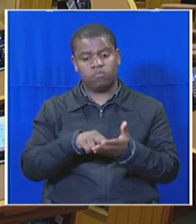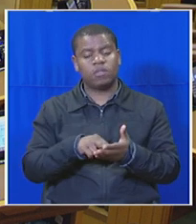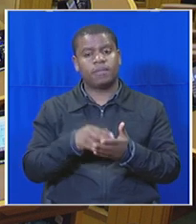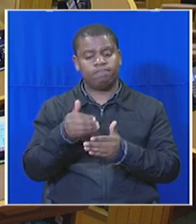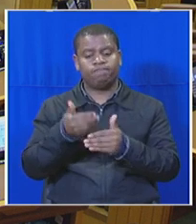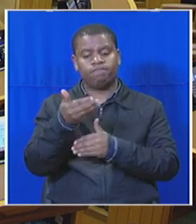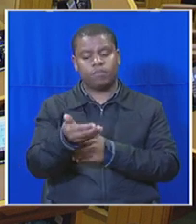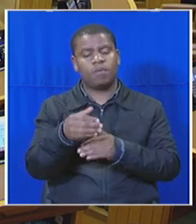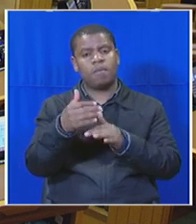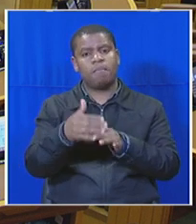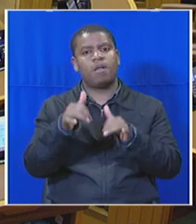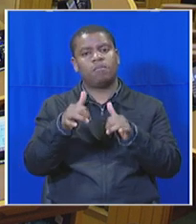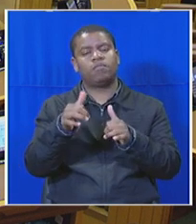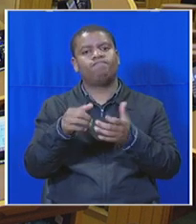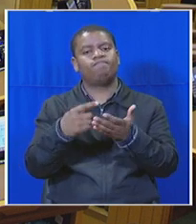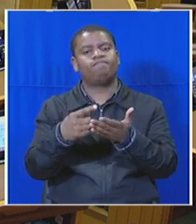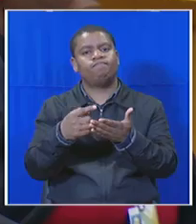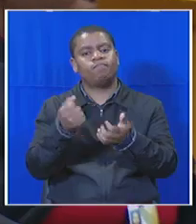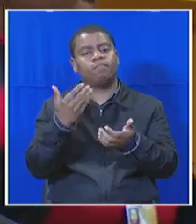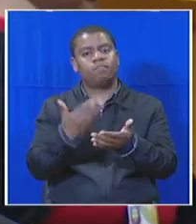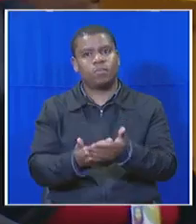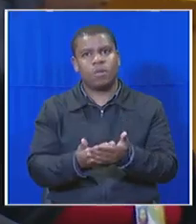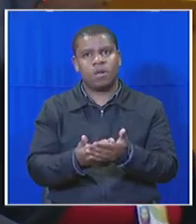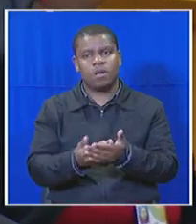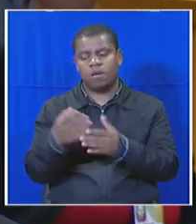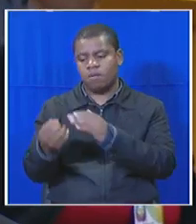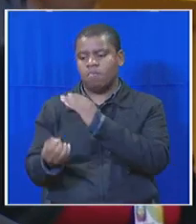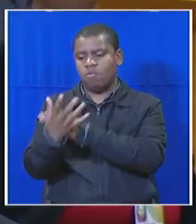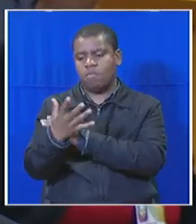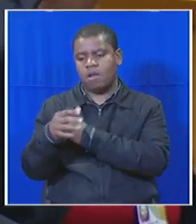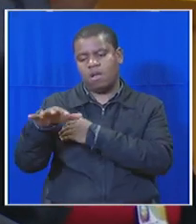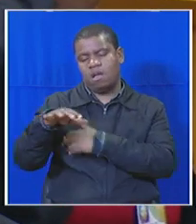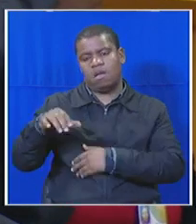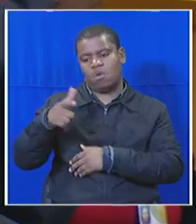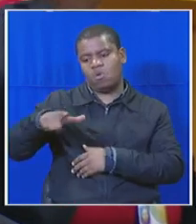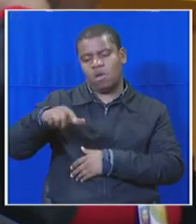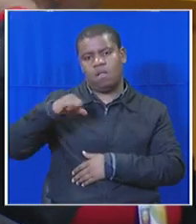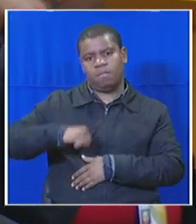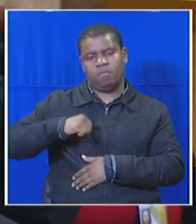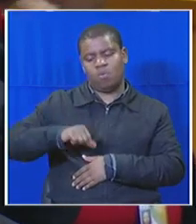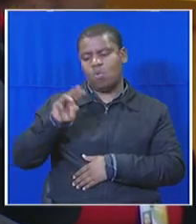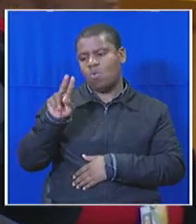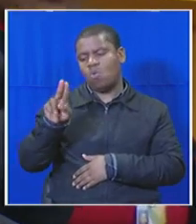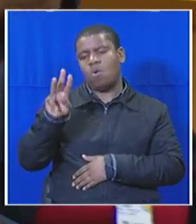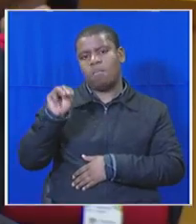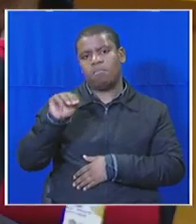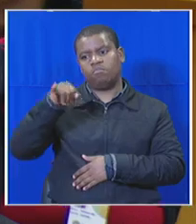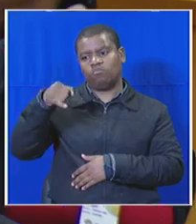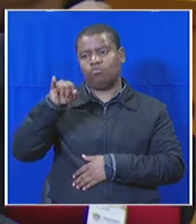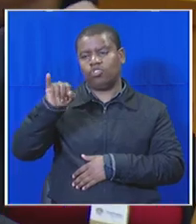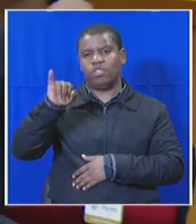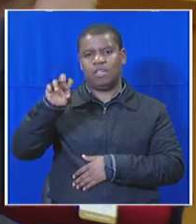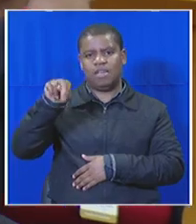the House notes that in Pumalanga at Umjindi local municipality, pensioners fear eviction from